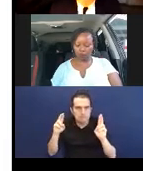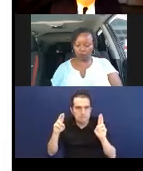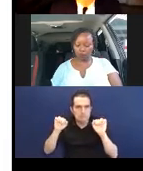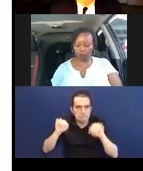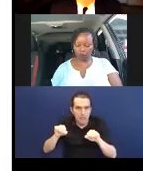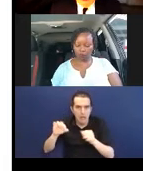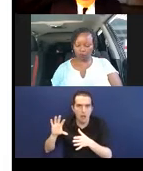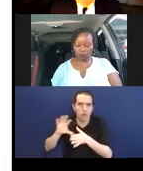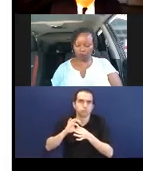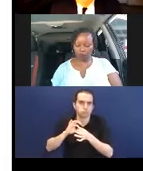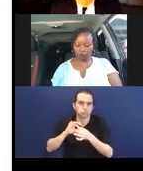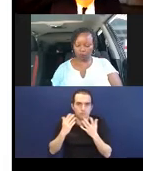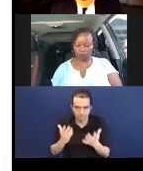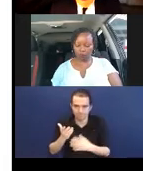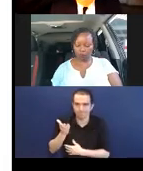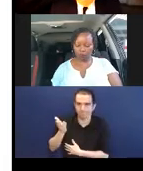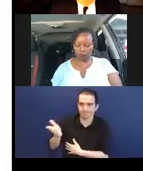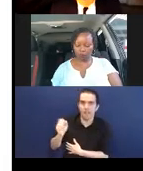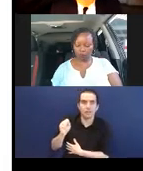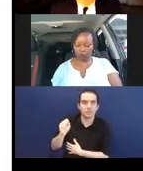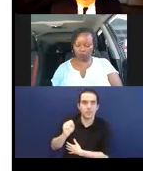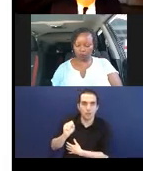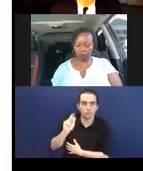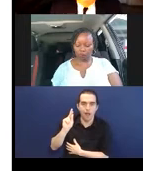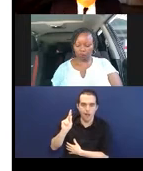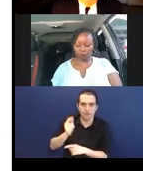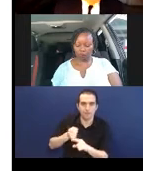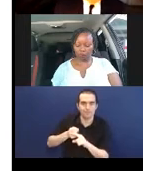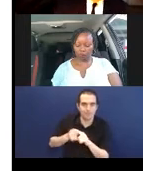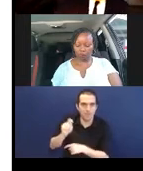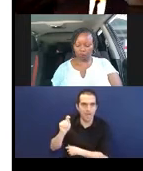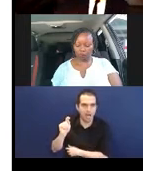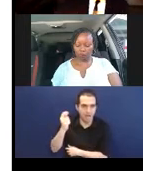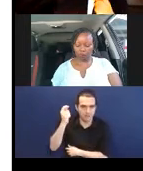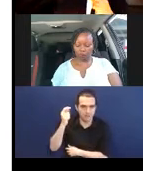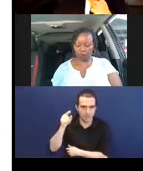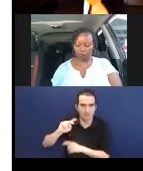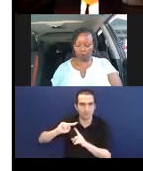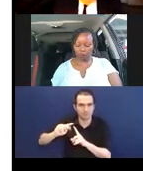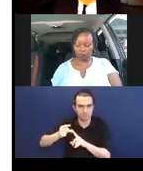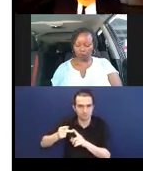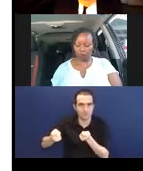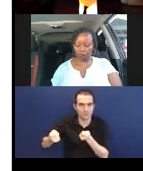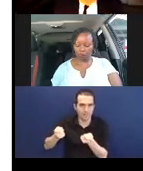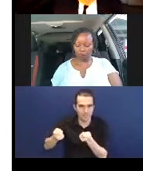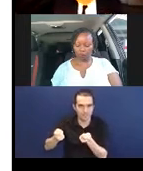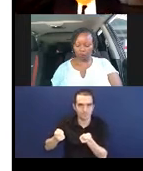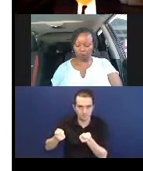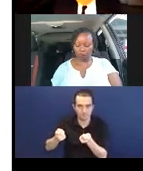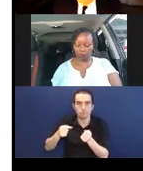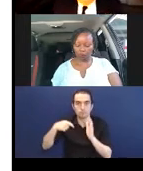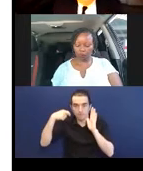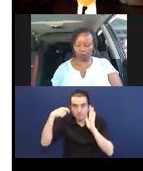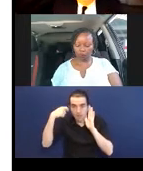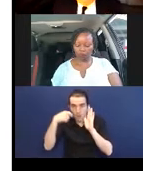member covering mental health. We'll be showing some other film extracts. I've been